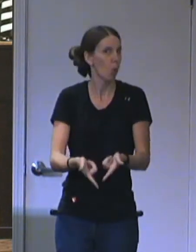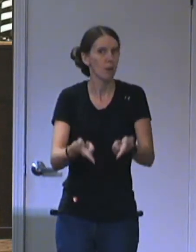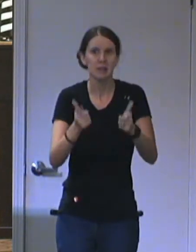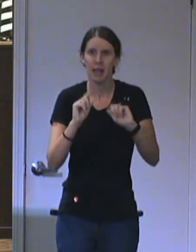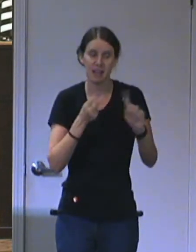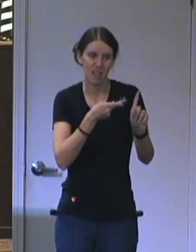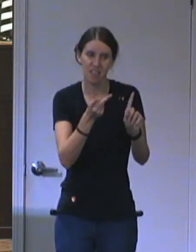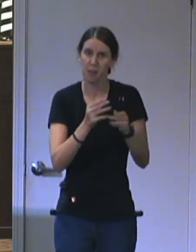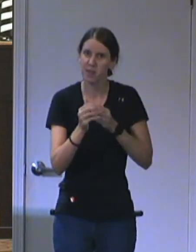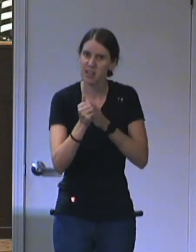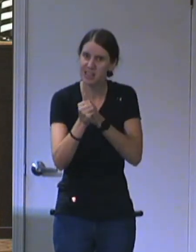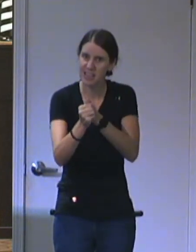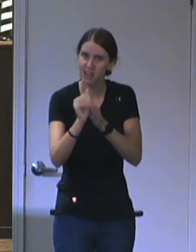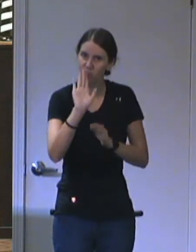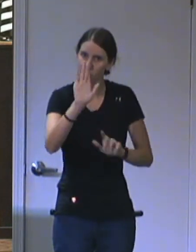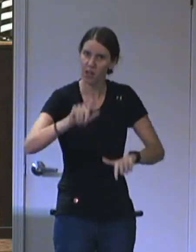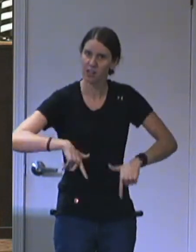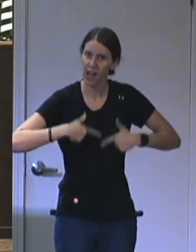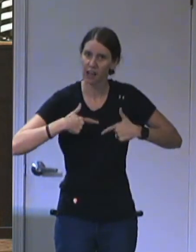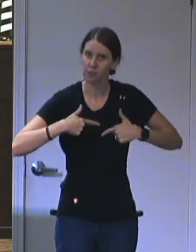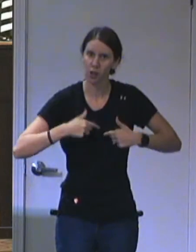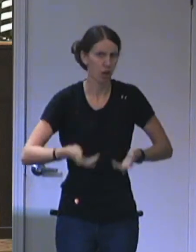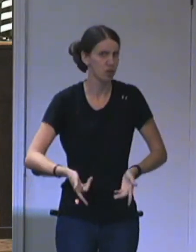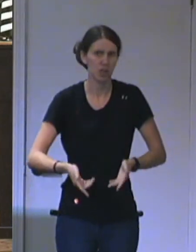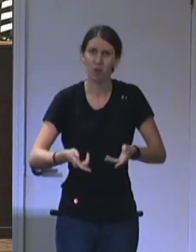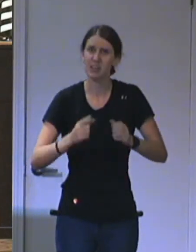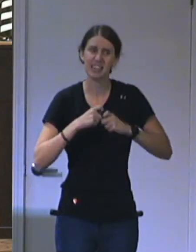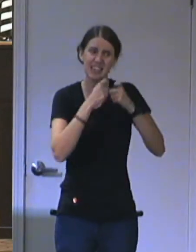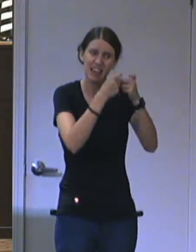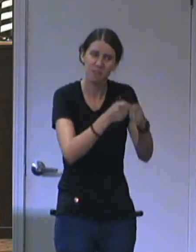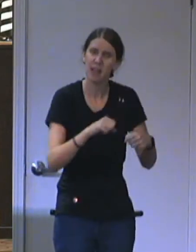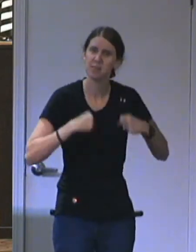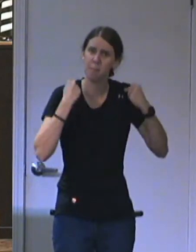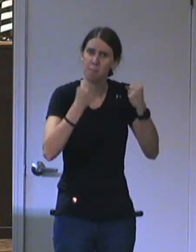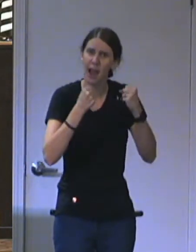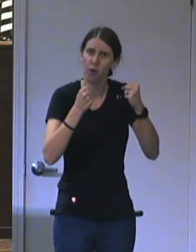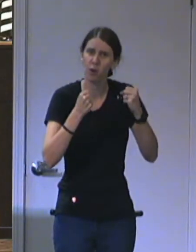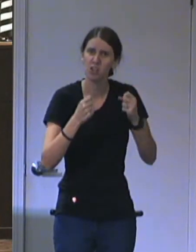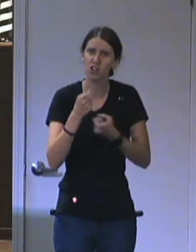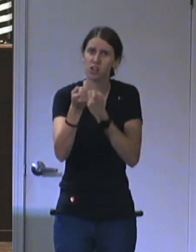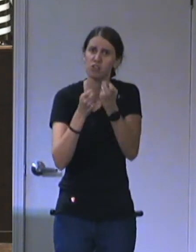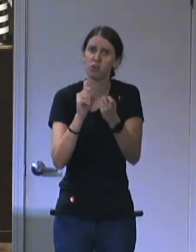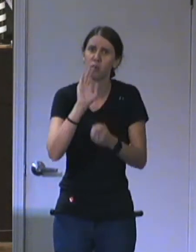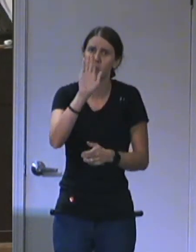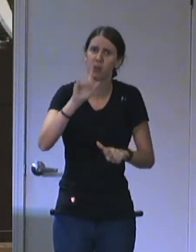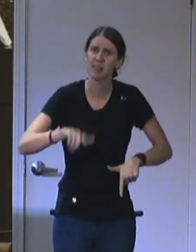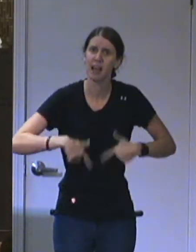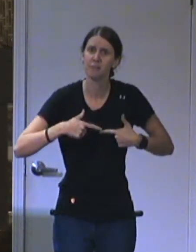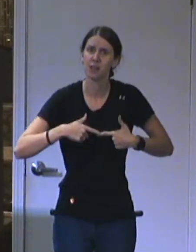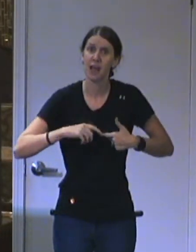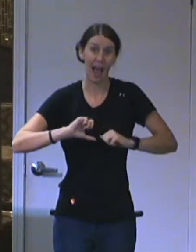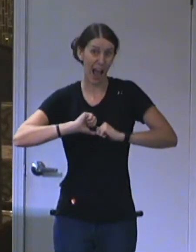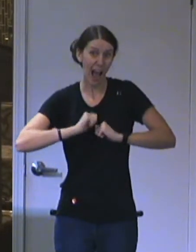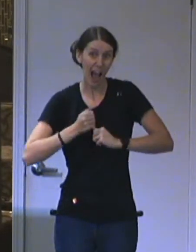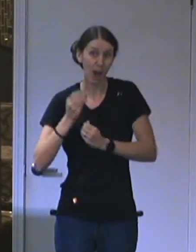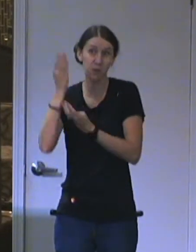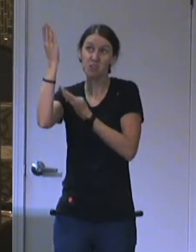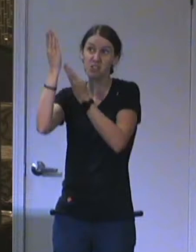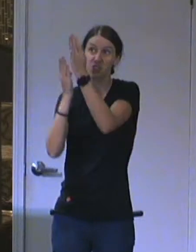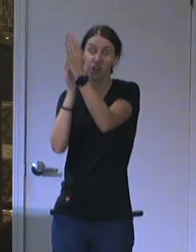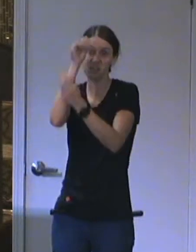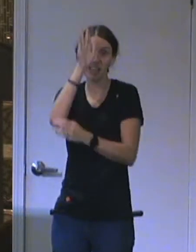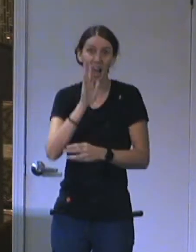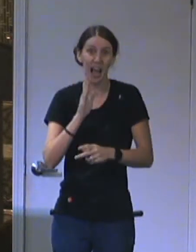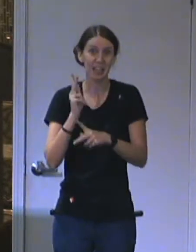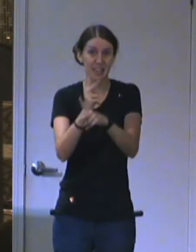life. You cannot let them determine your path in life. What you're going to do for the Lord. How you're going to